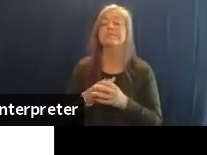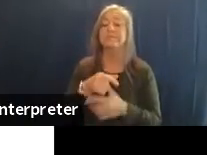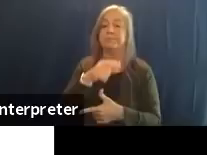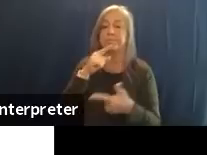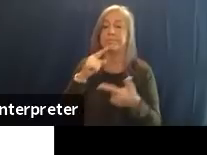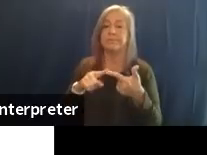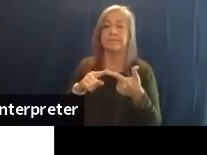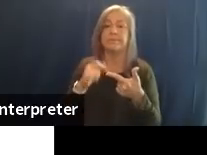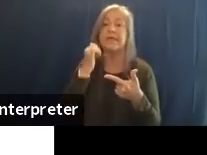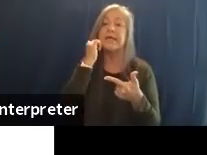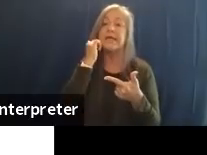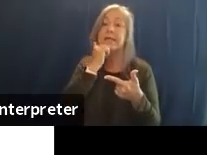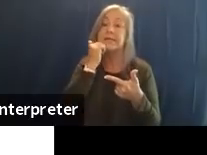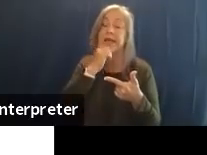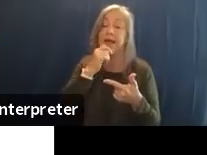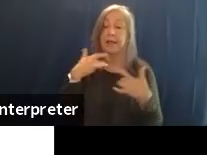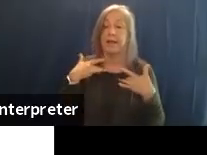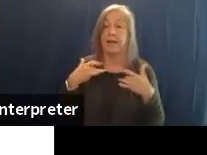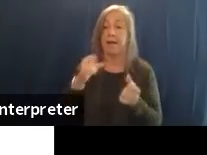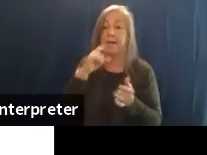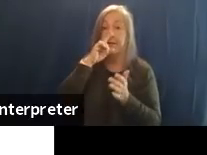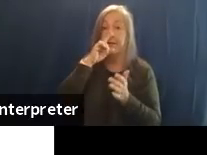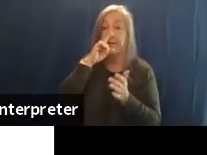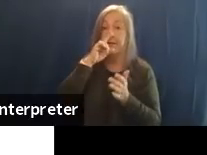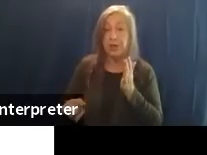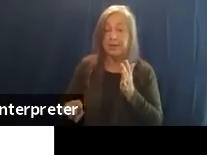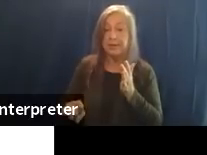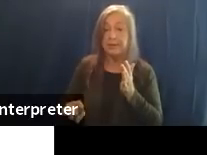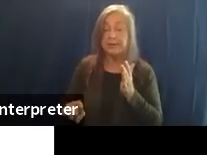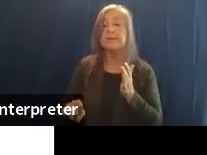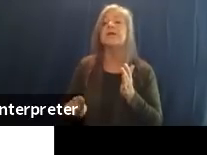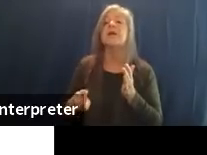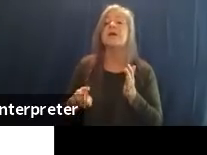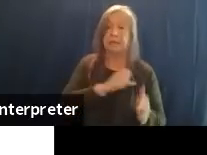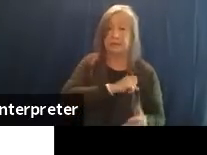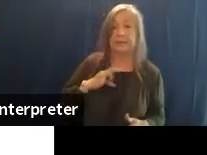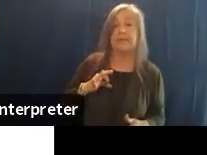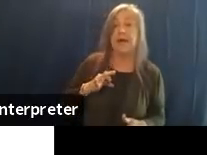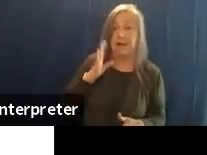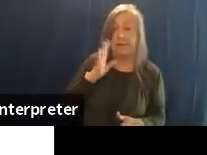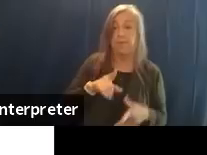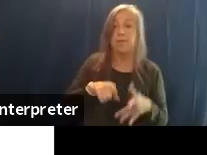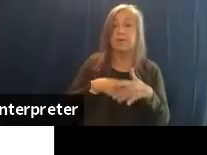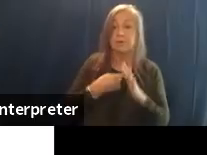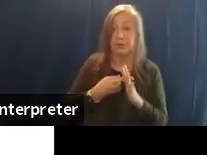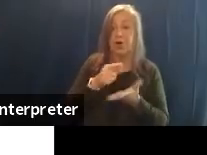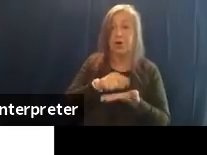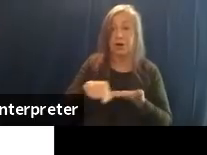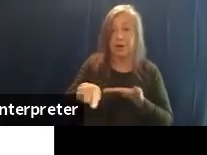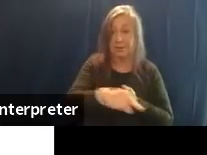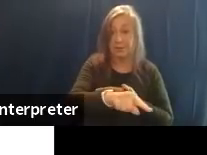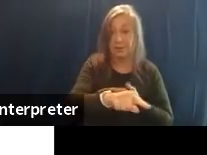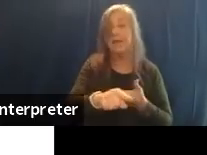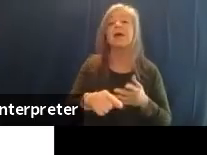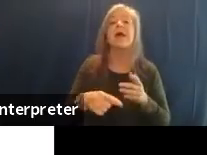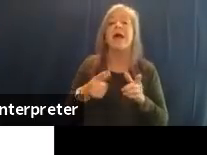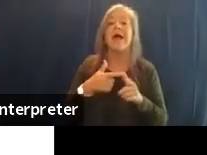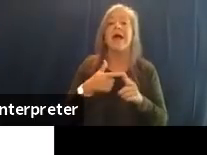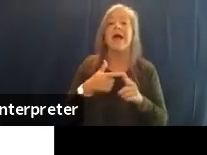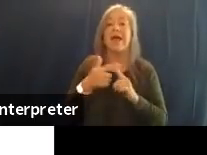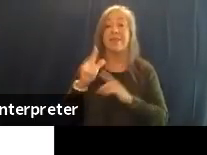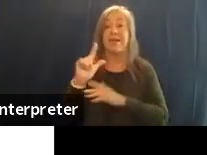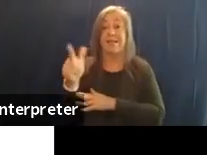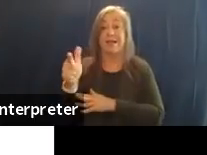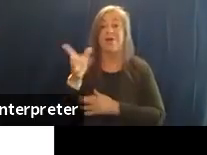Tuesday. And we'll be asking all parents to do with their students before they come to school. We'll talk